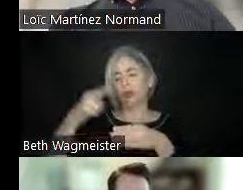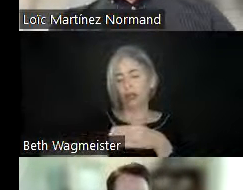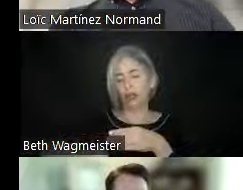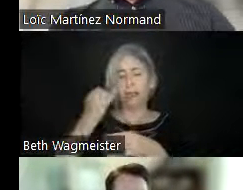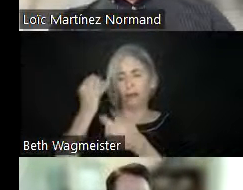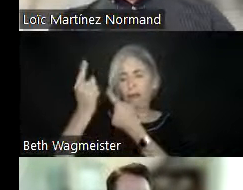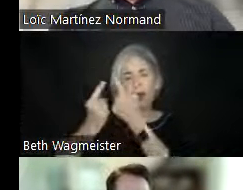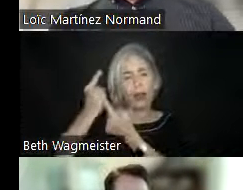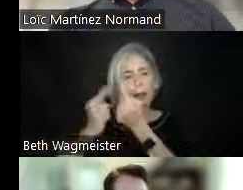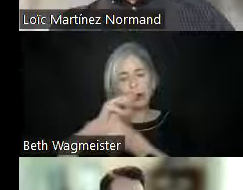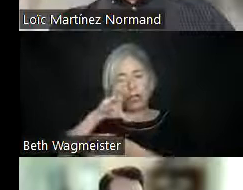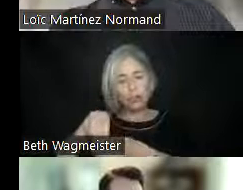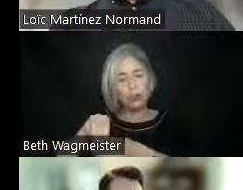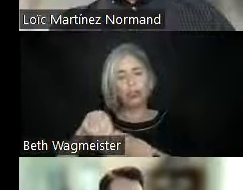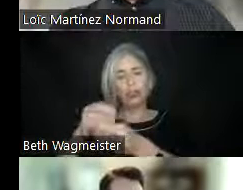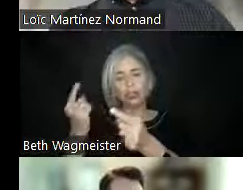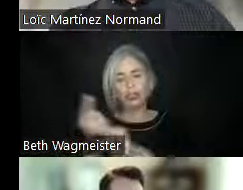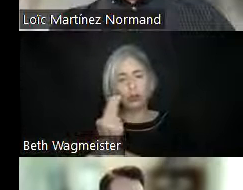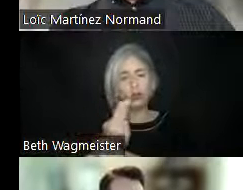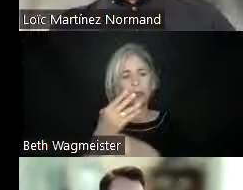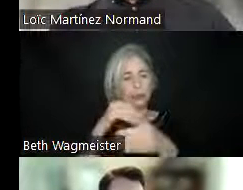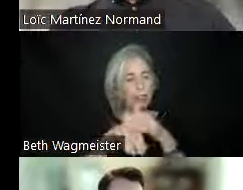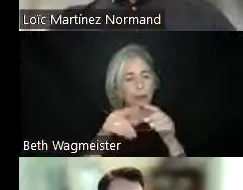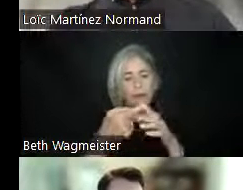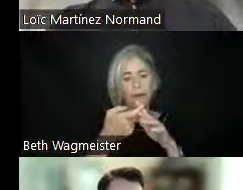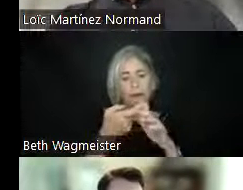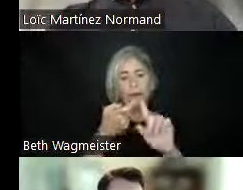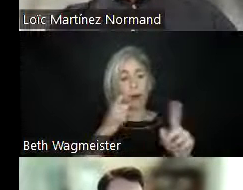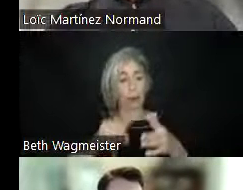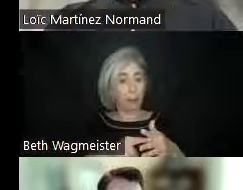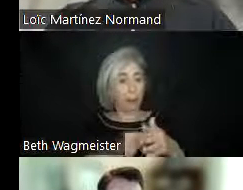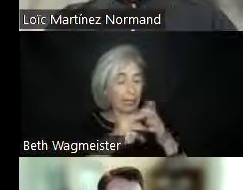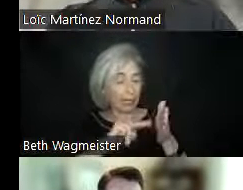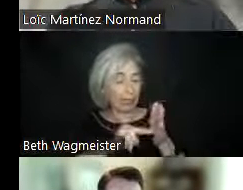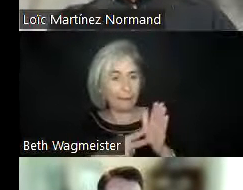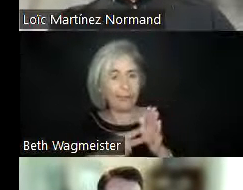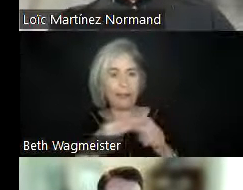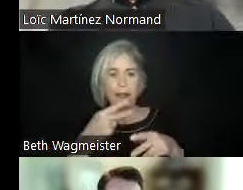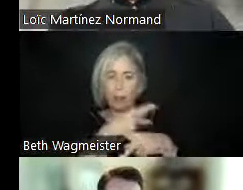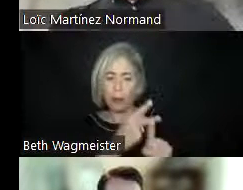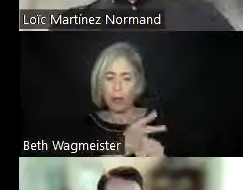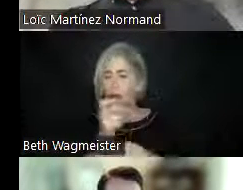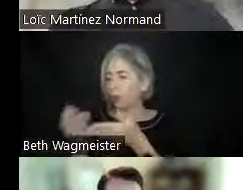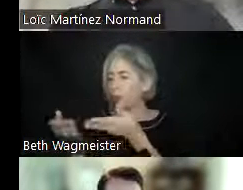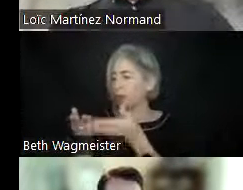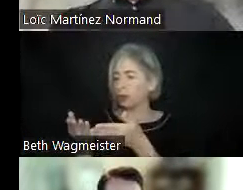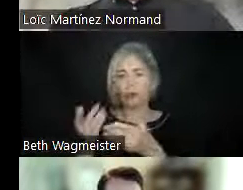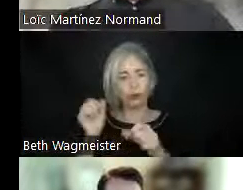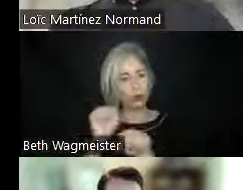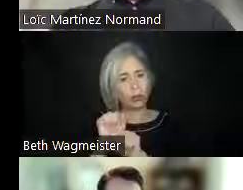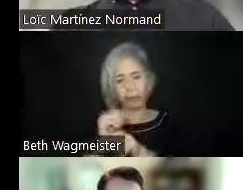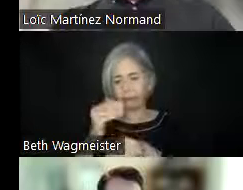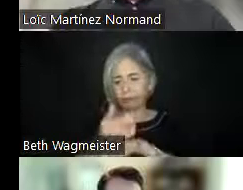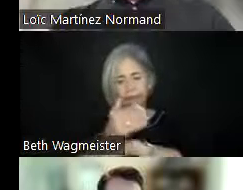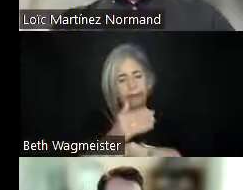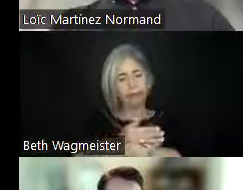inclusion and making it usable and accessible from the beginning, that means that the product or service is usually working in a better way than